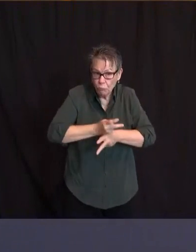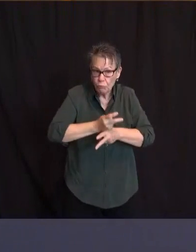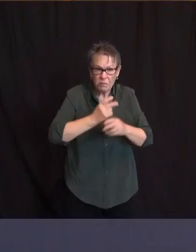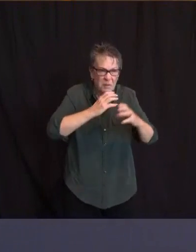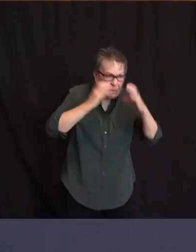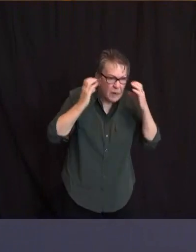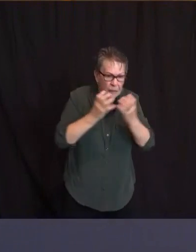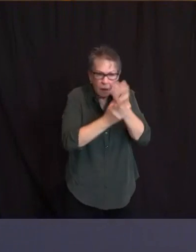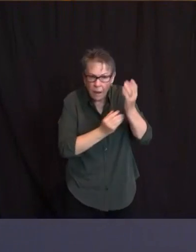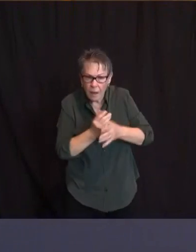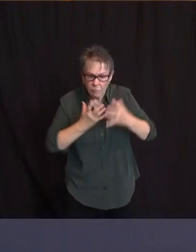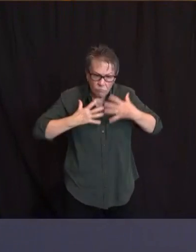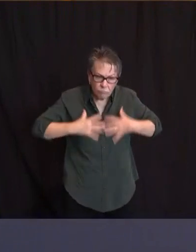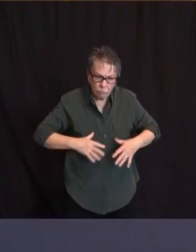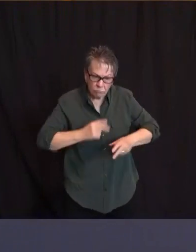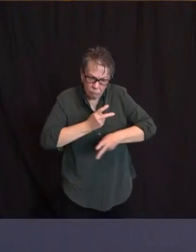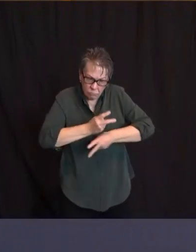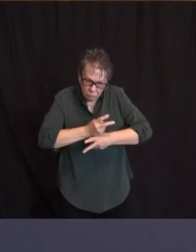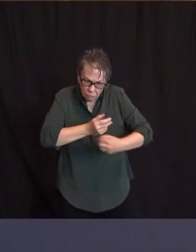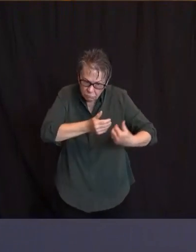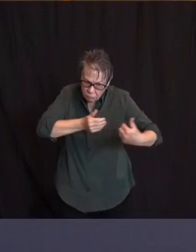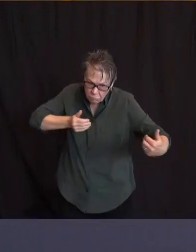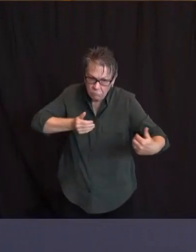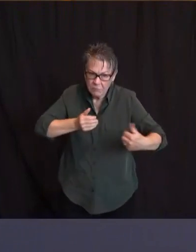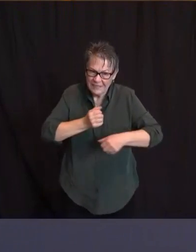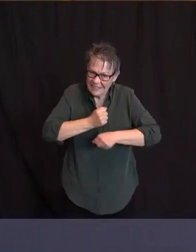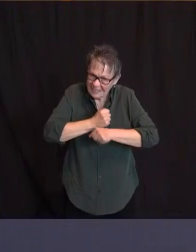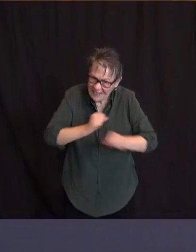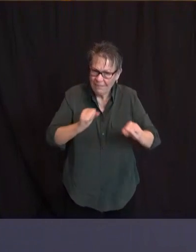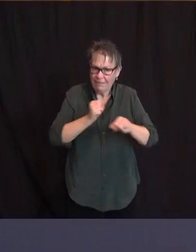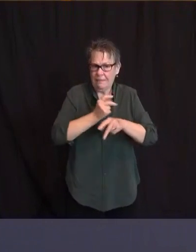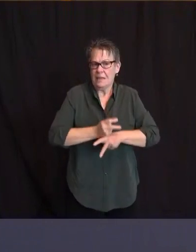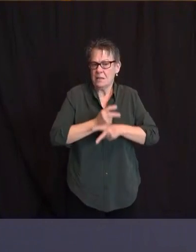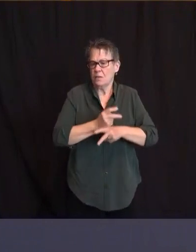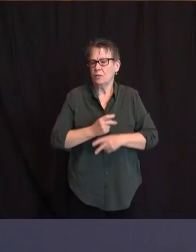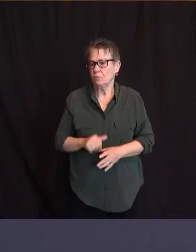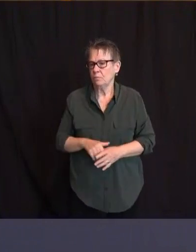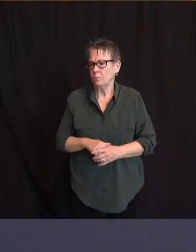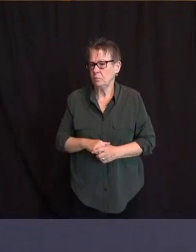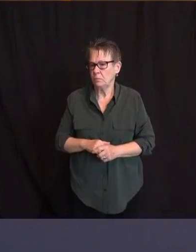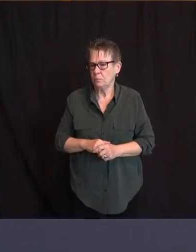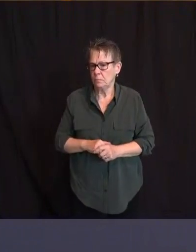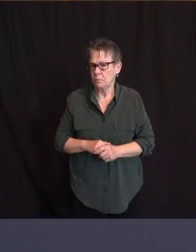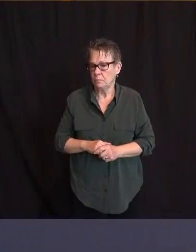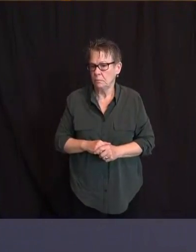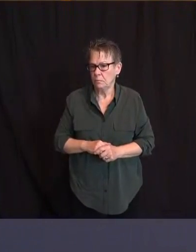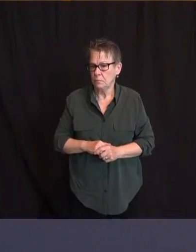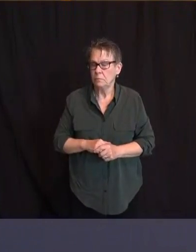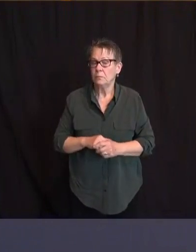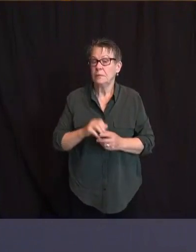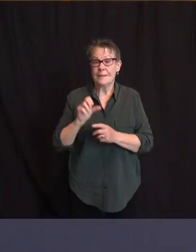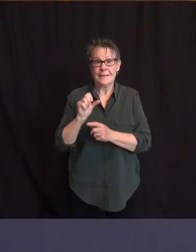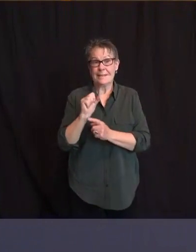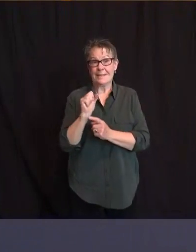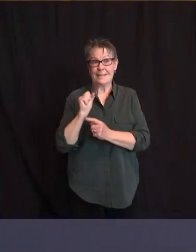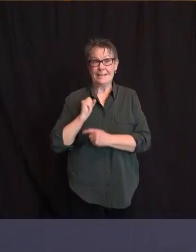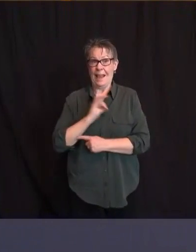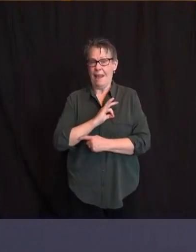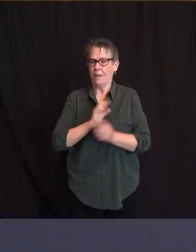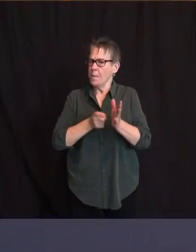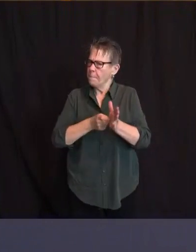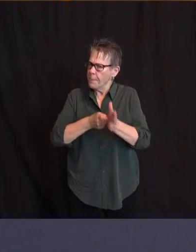staff. As you know, the activities to date, we have reviewed all of their outbreak plans that they